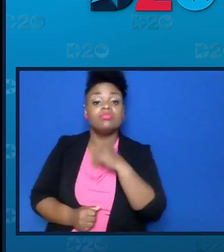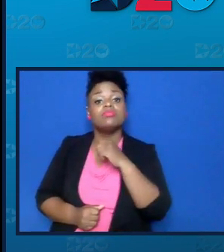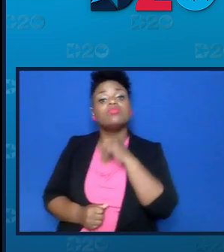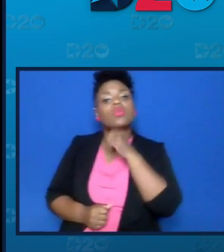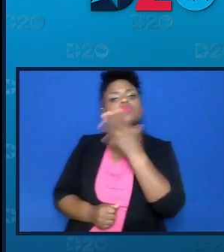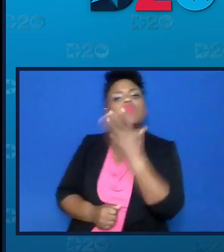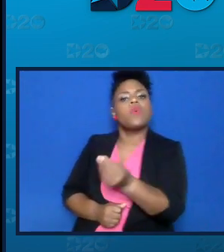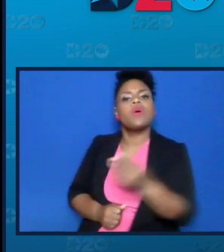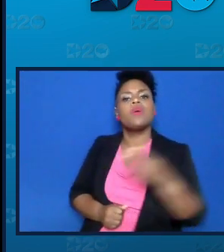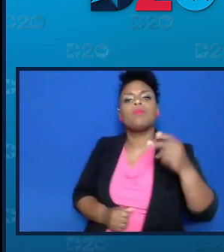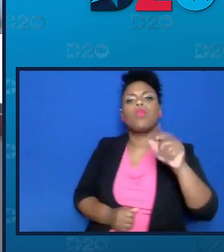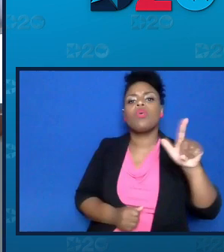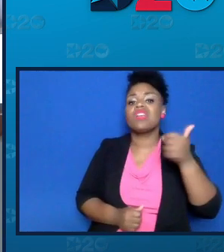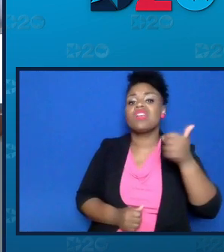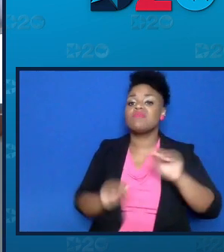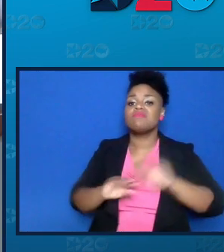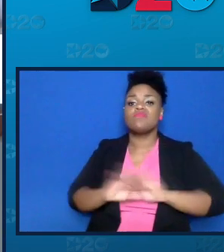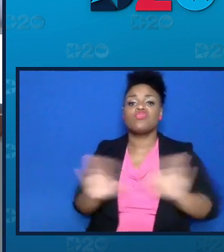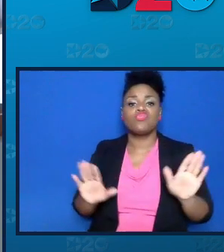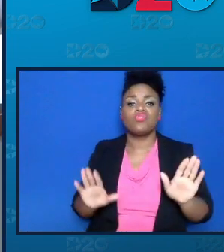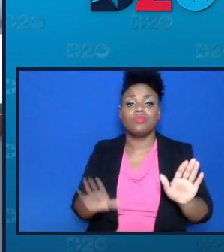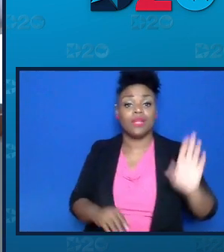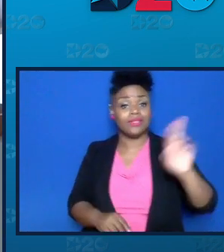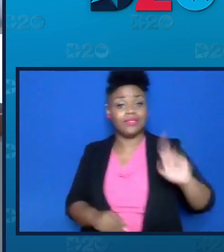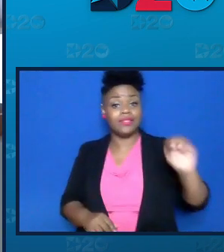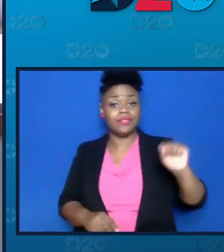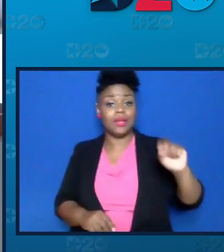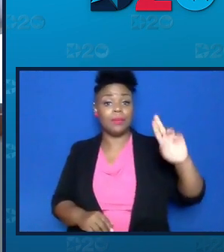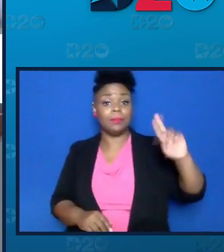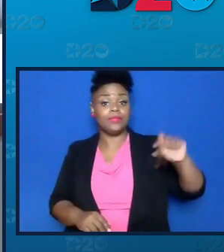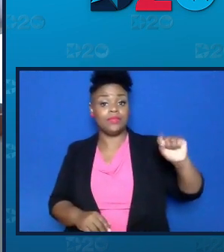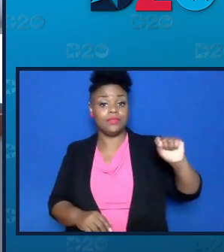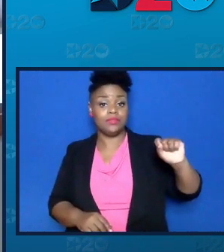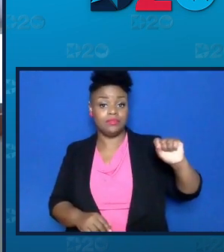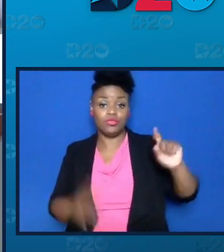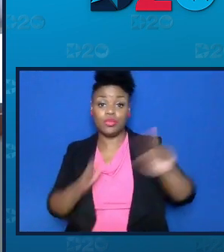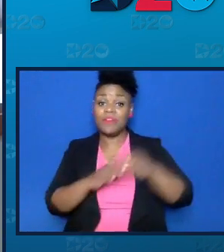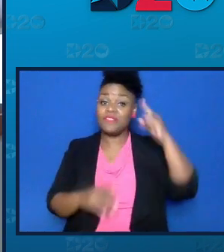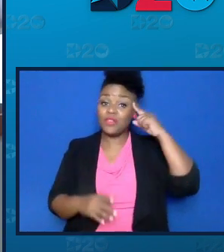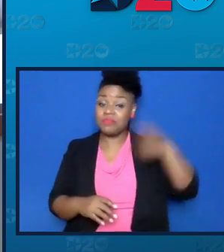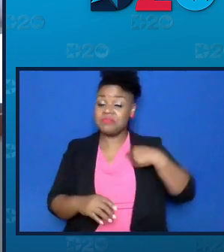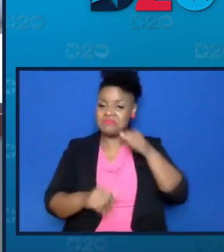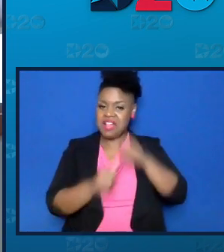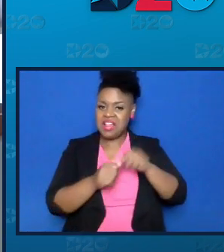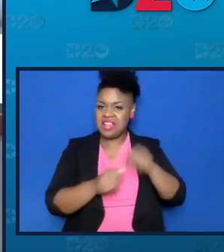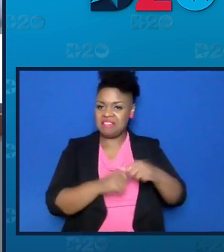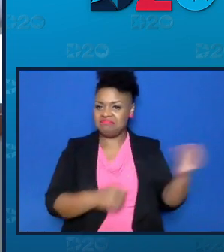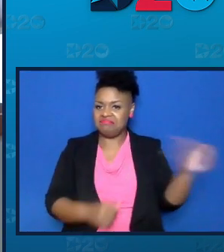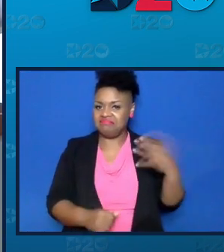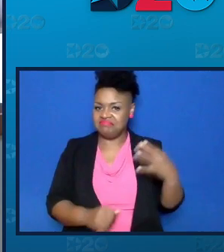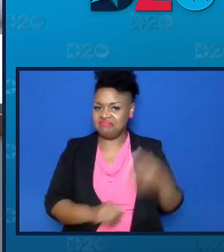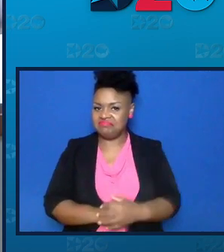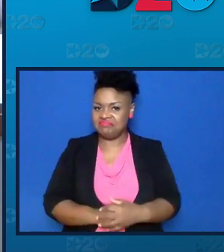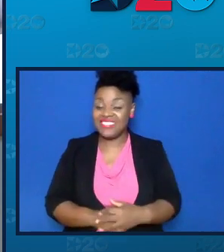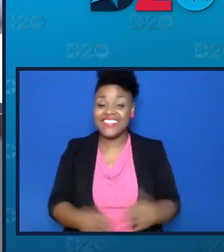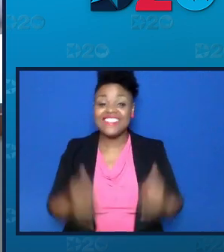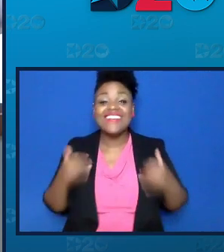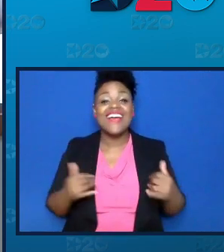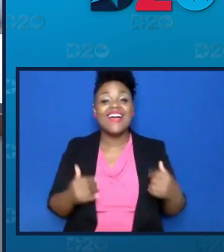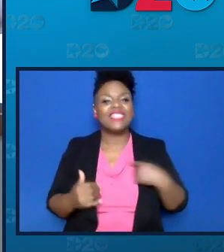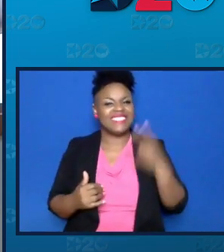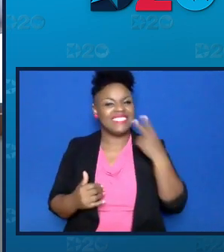Service does it for me. And now we're seeing our current president sabotage our right to vote,